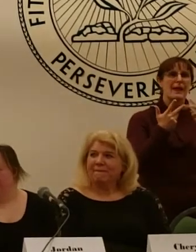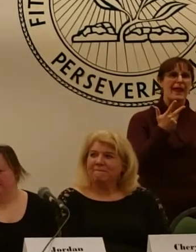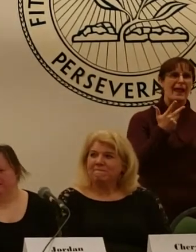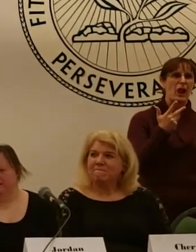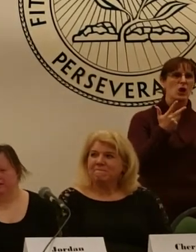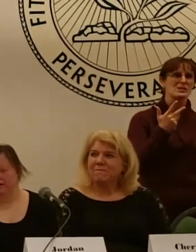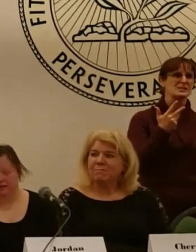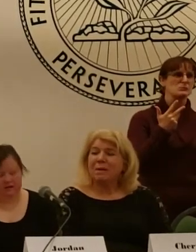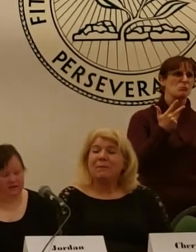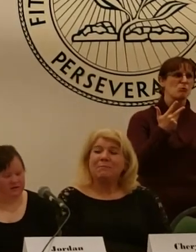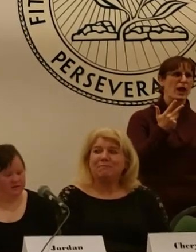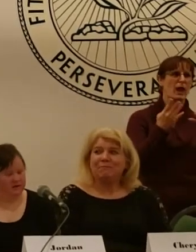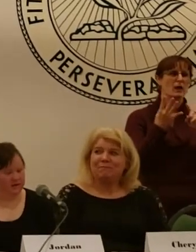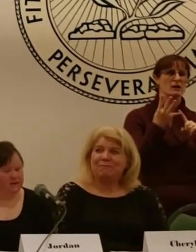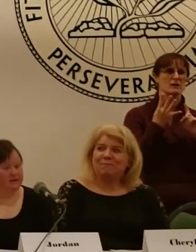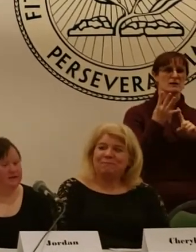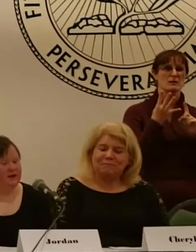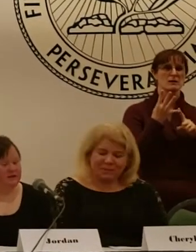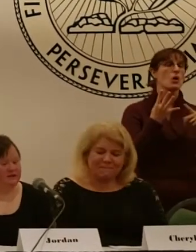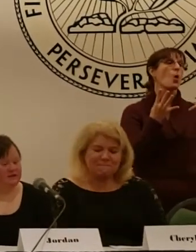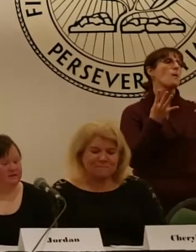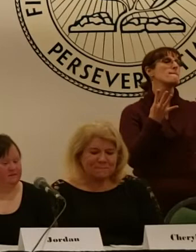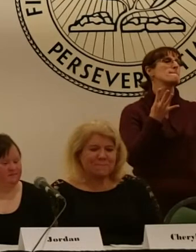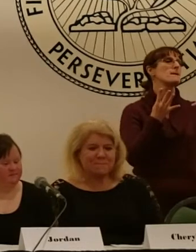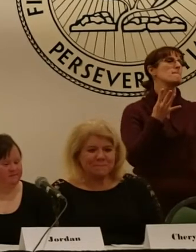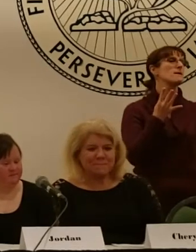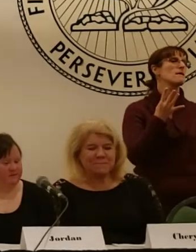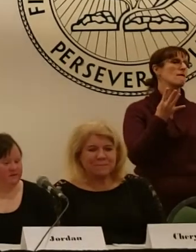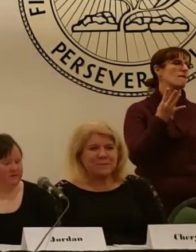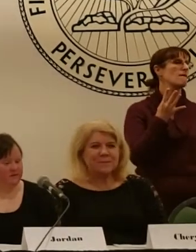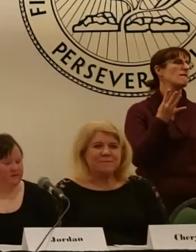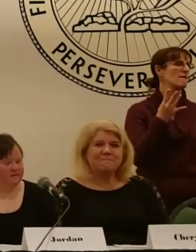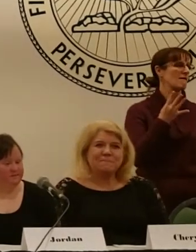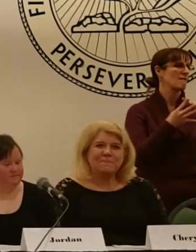Right? I'm forgetting one. I know I am. Yes. And Pippin.